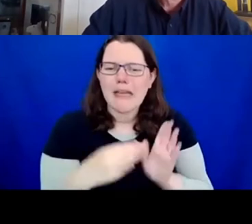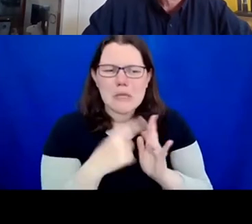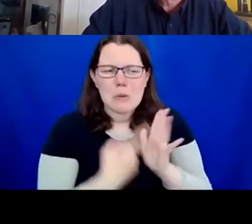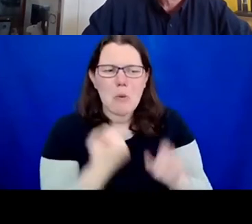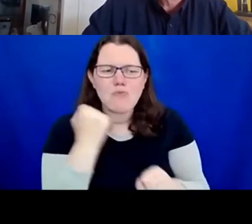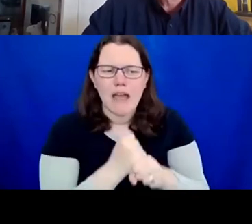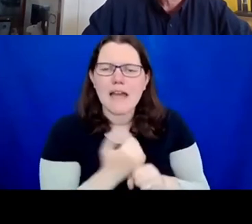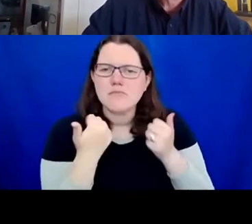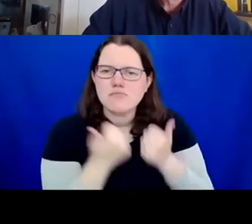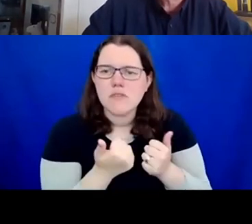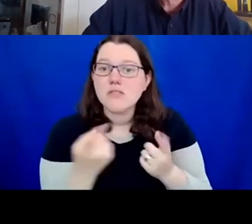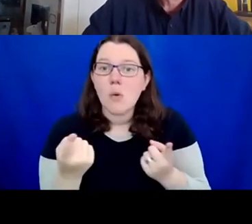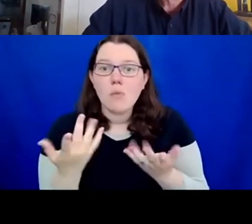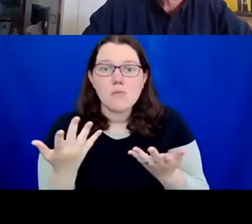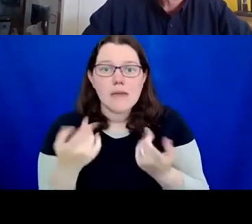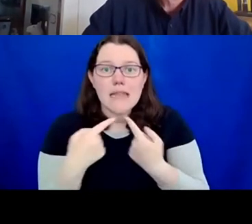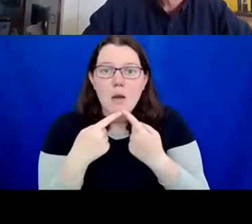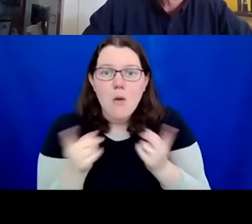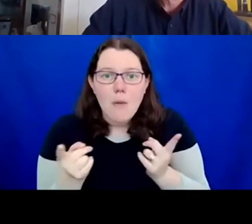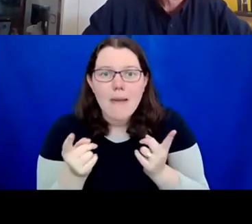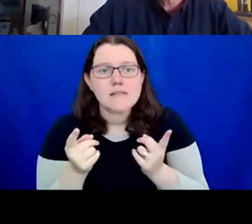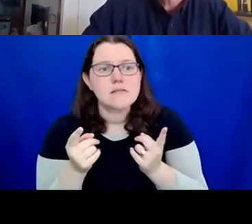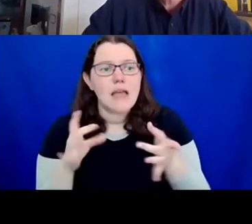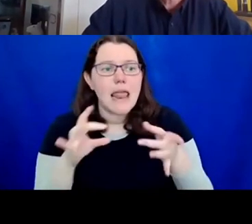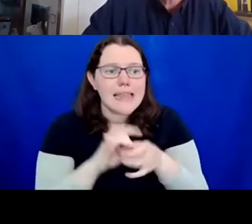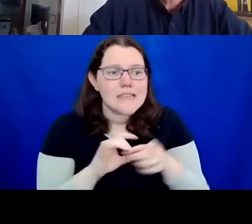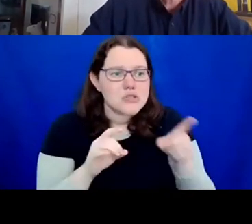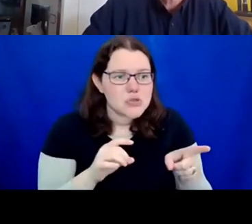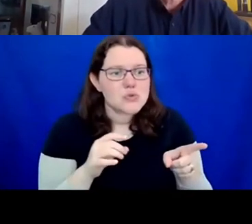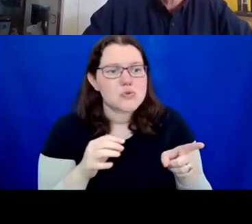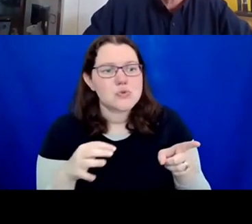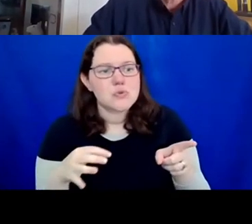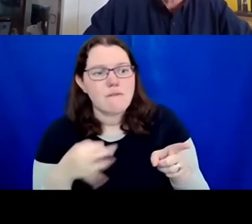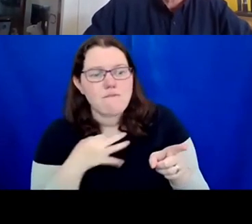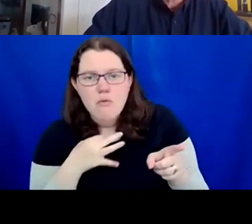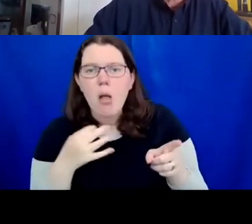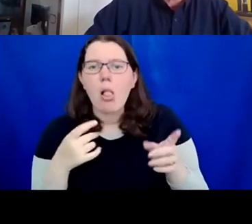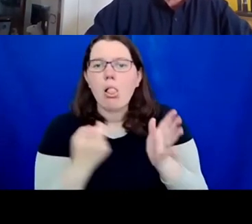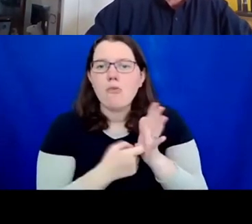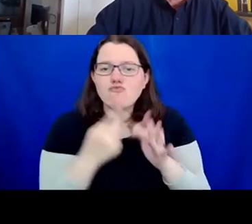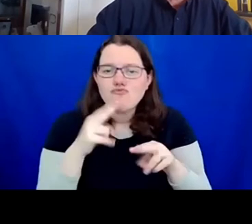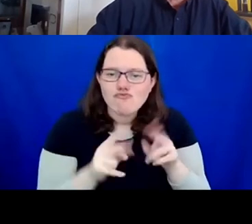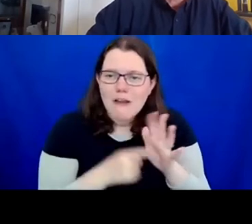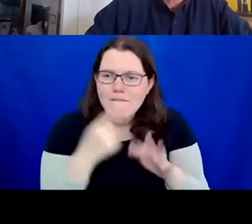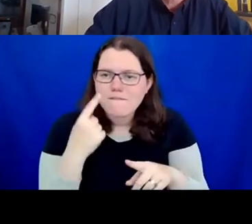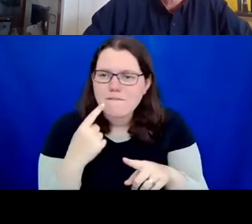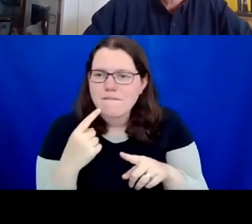that question about reflexive vulnerability, reflexiveness?